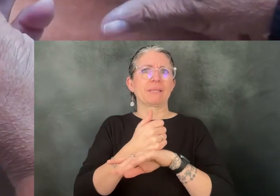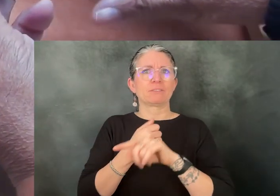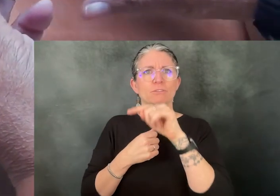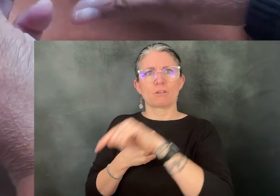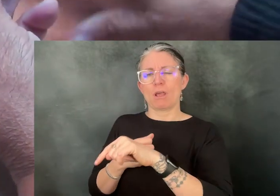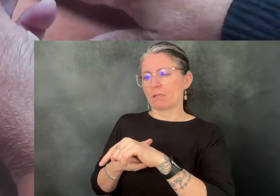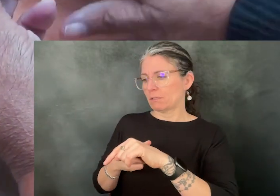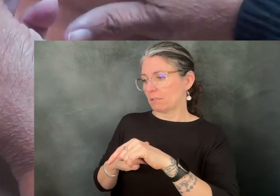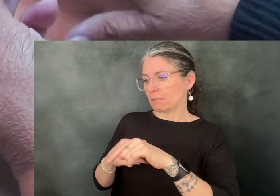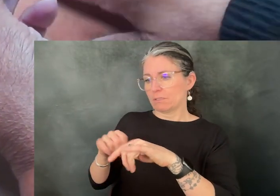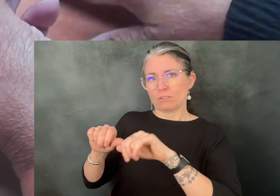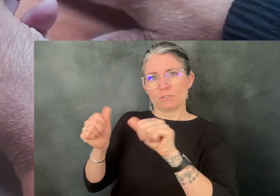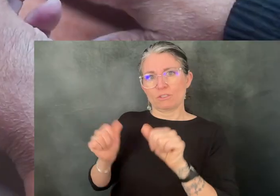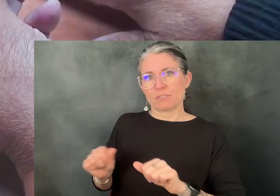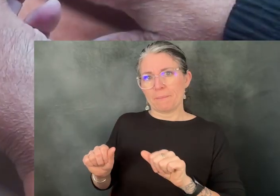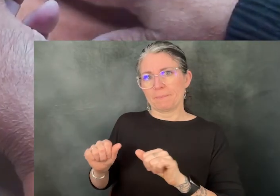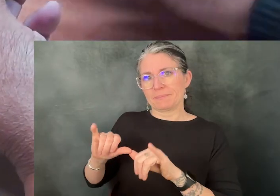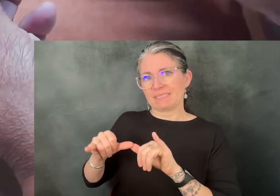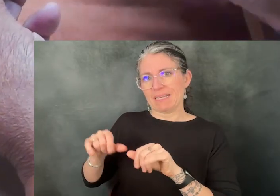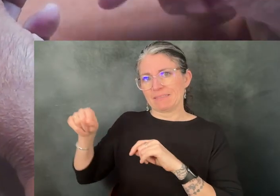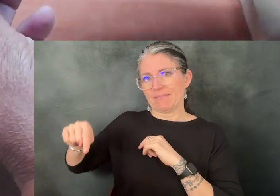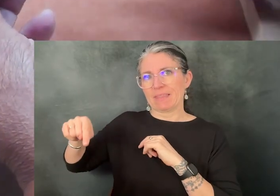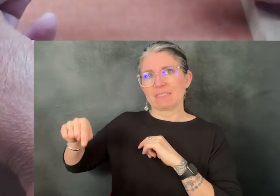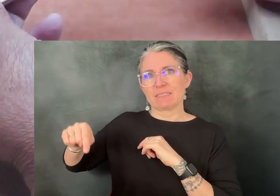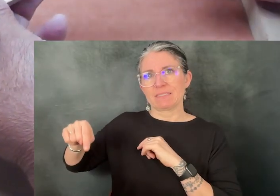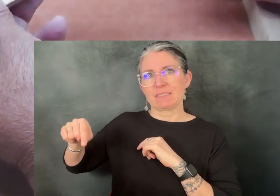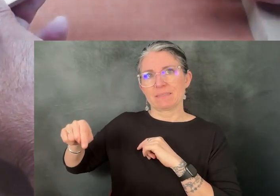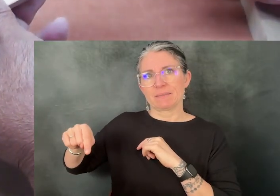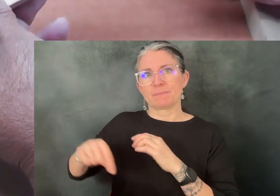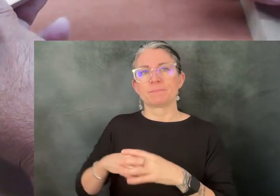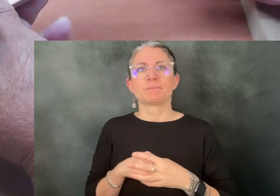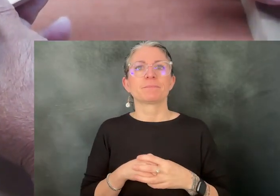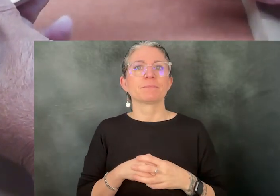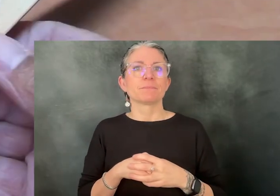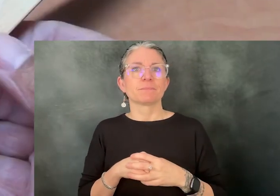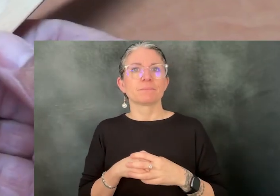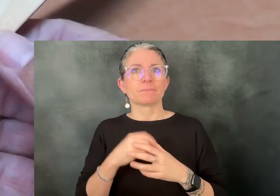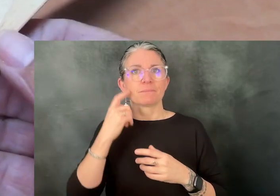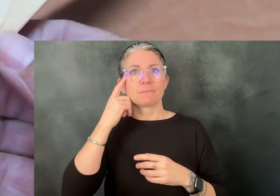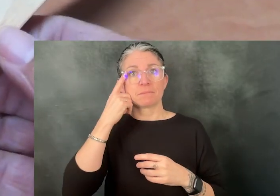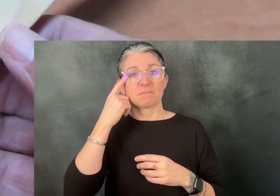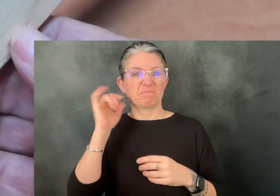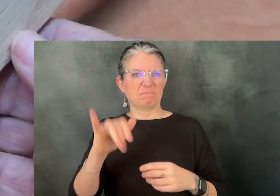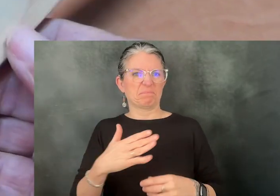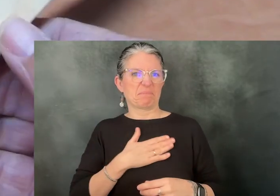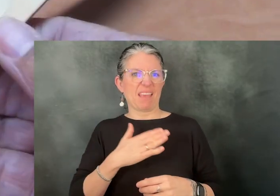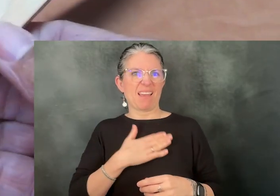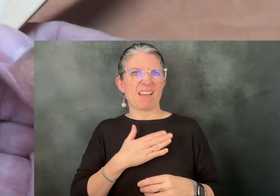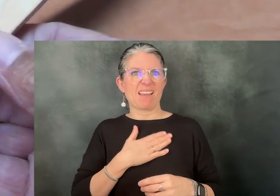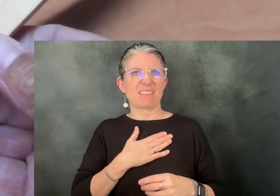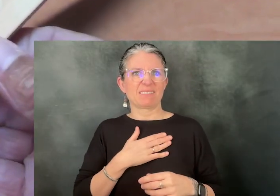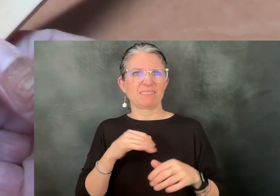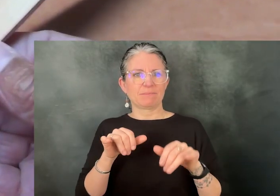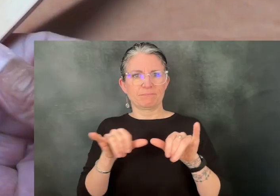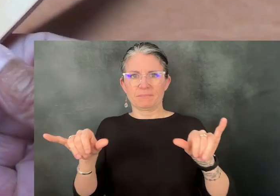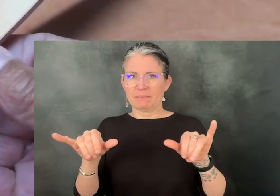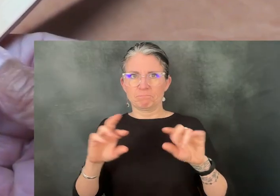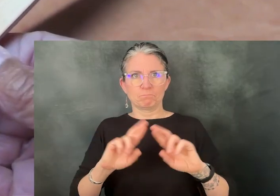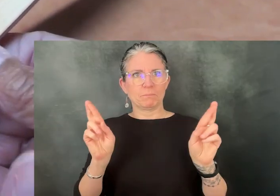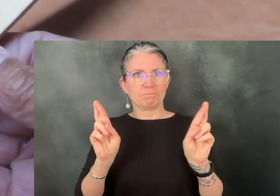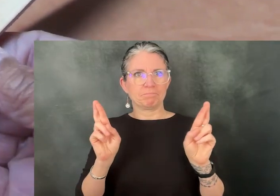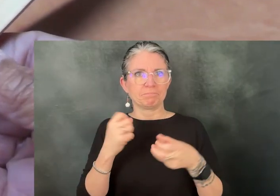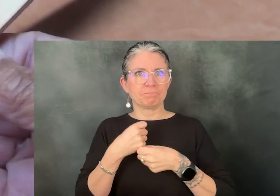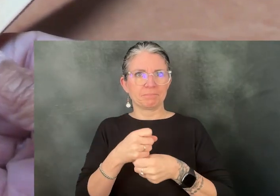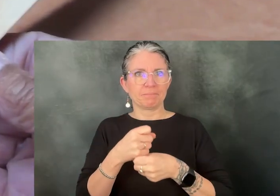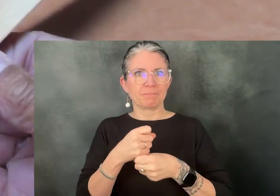on the shape and size of what you're trying to replicate. So this is my tick stick here. I made it out of a piece